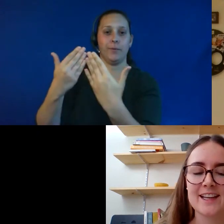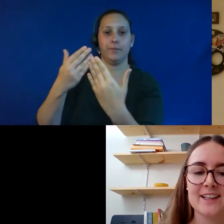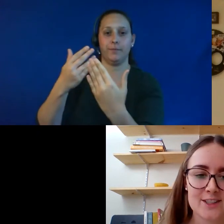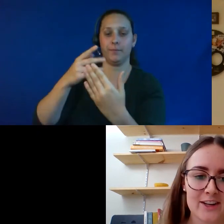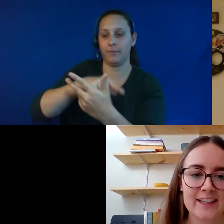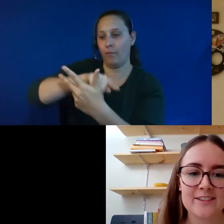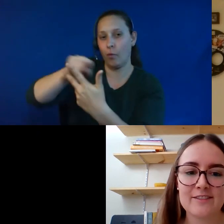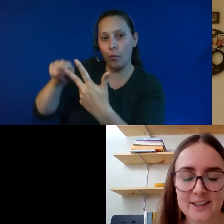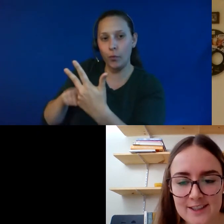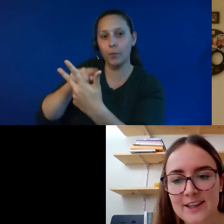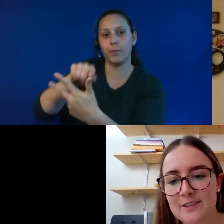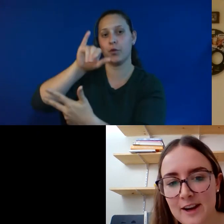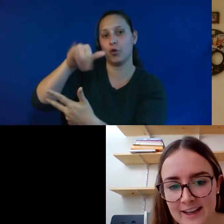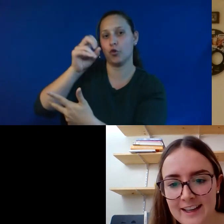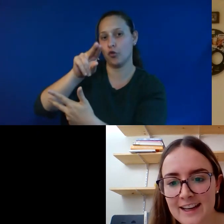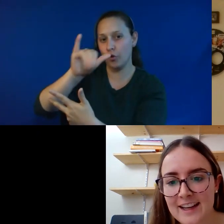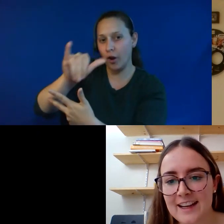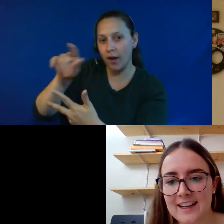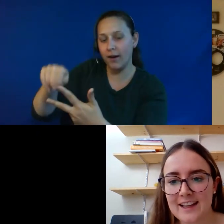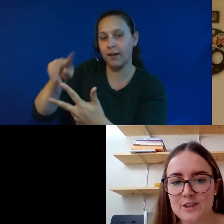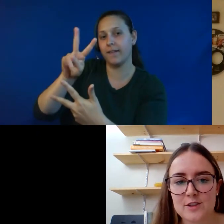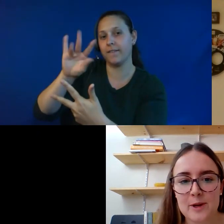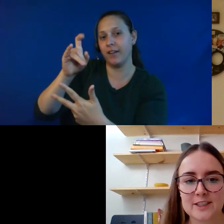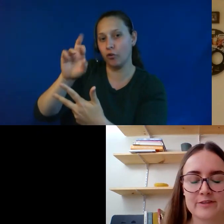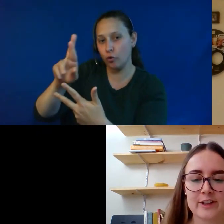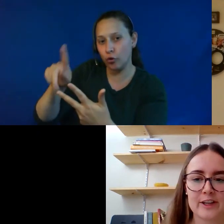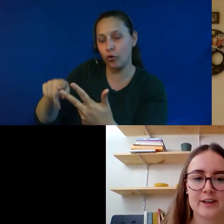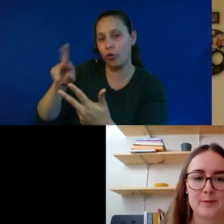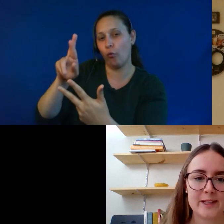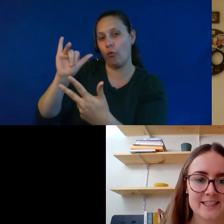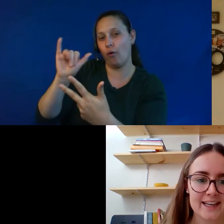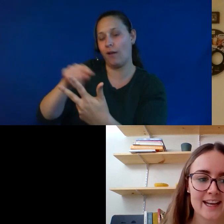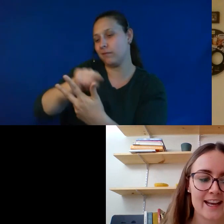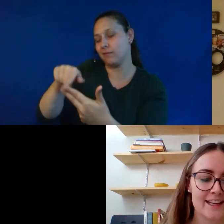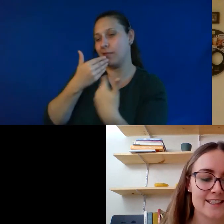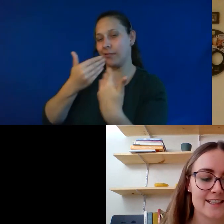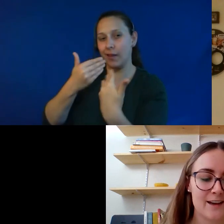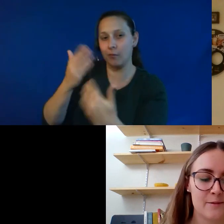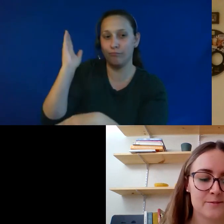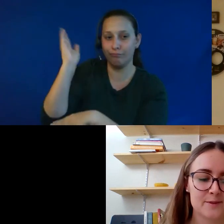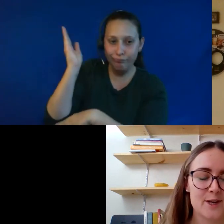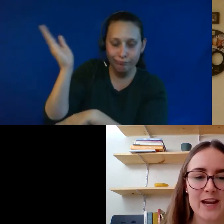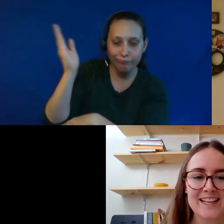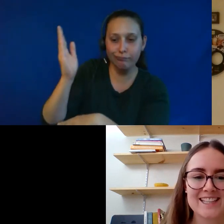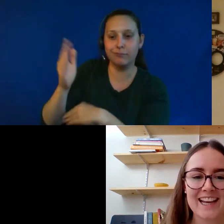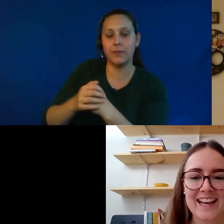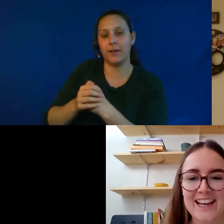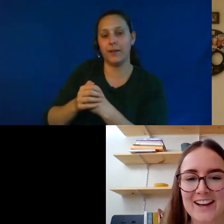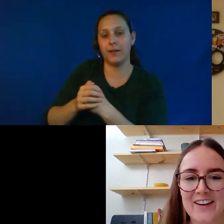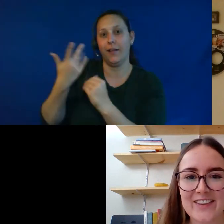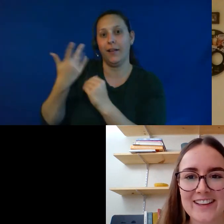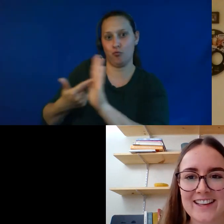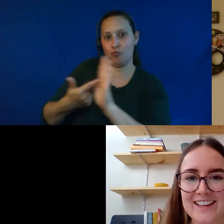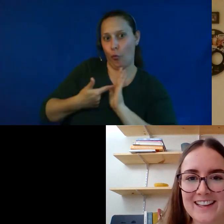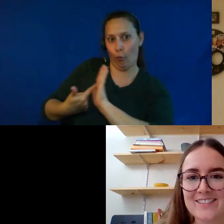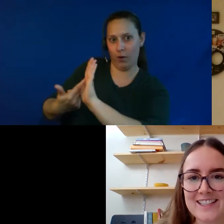panelists, Johnny, Victor, and Ryan. Thank you so much for pitching and showcasing